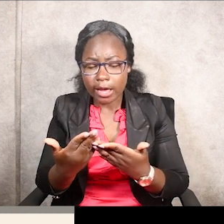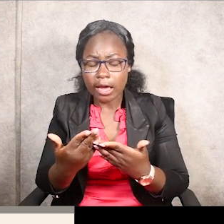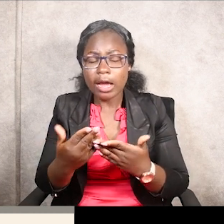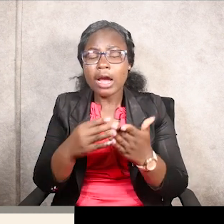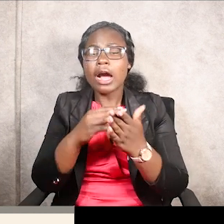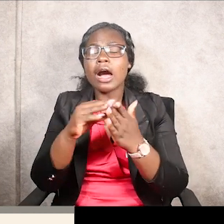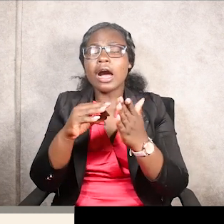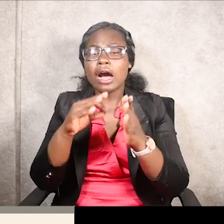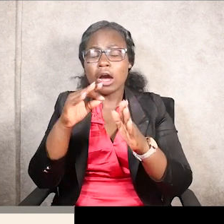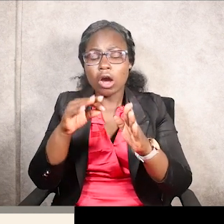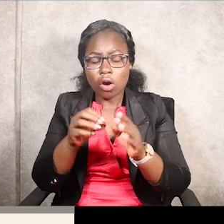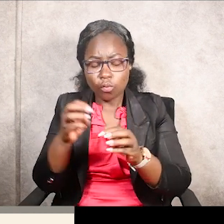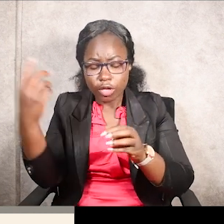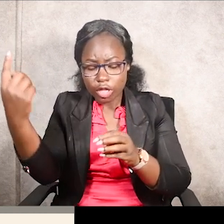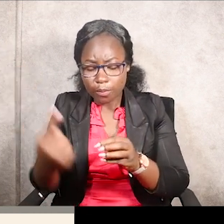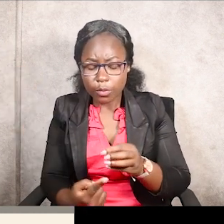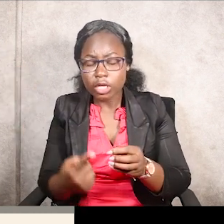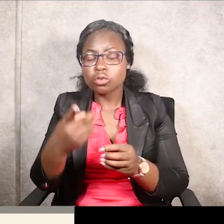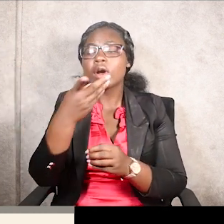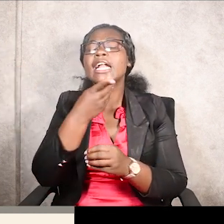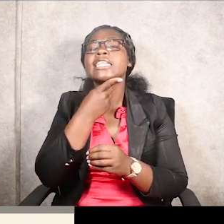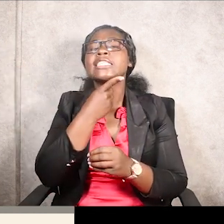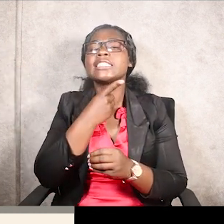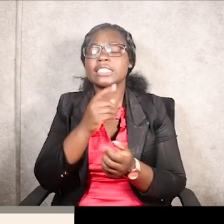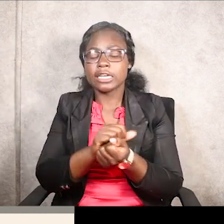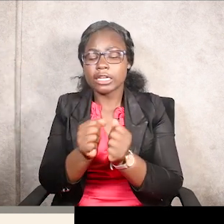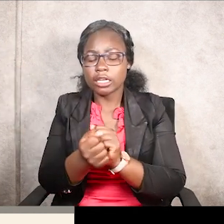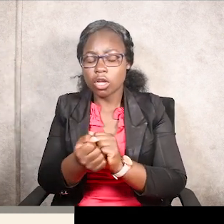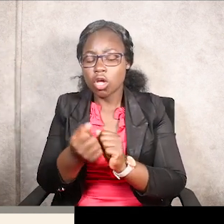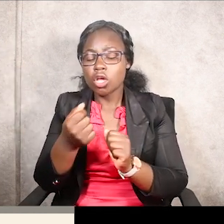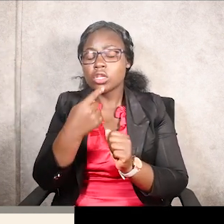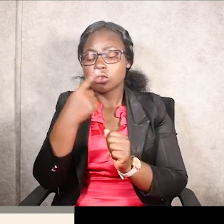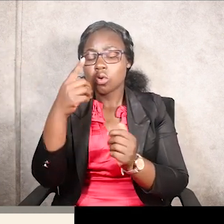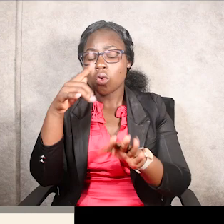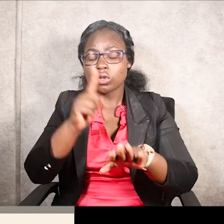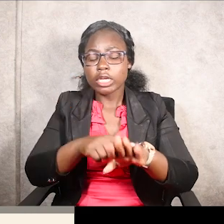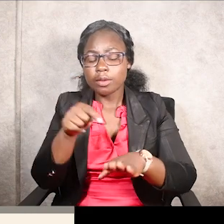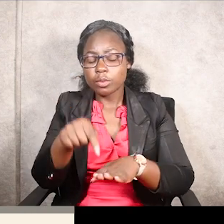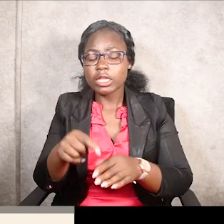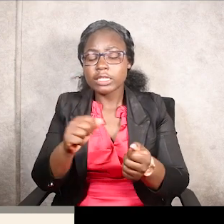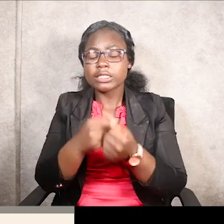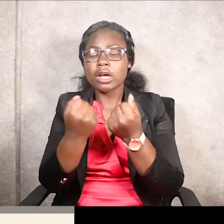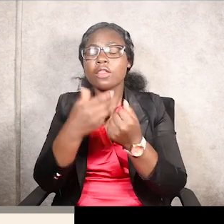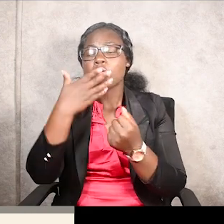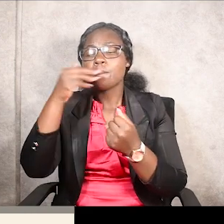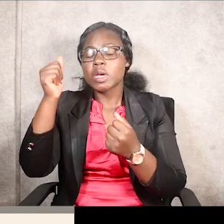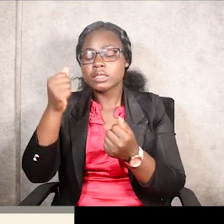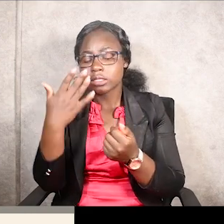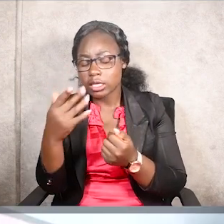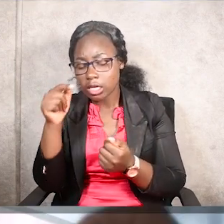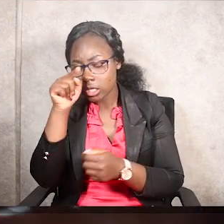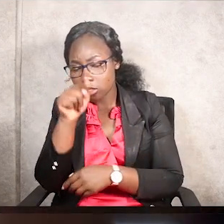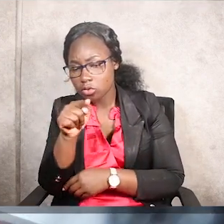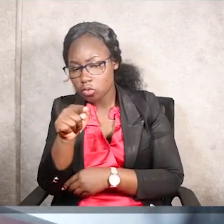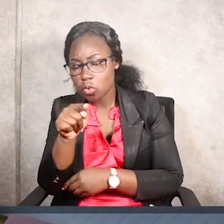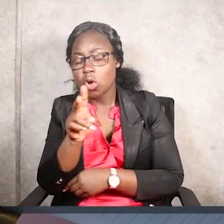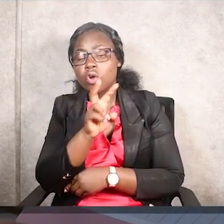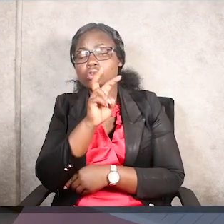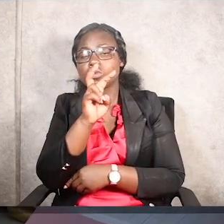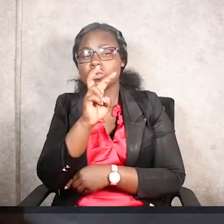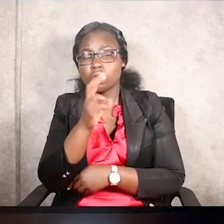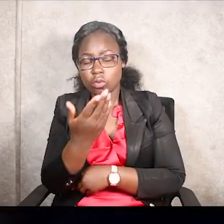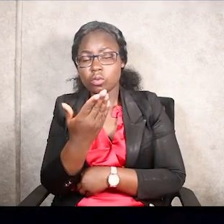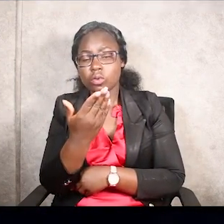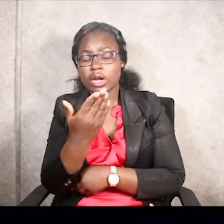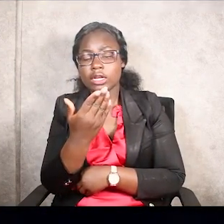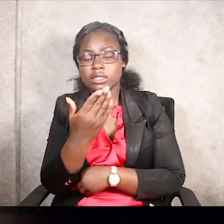factor will pull you towards a desired change. And so when this happens, the best thing would be for you to look at the pros